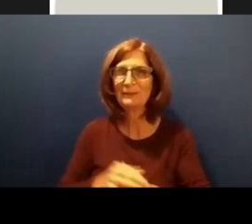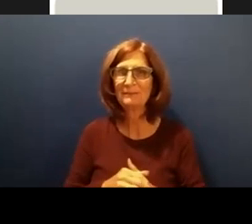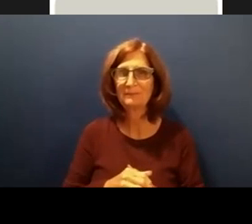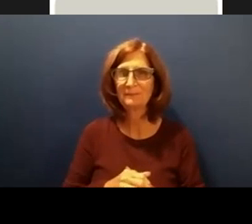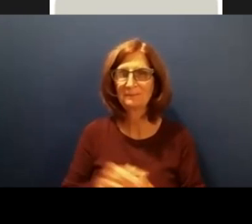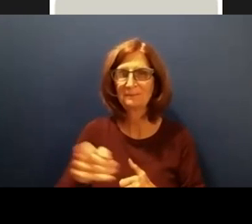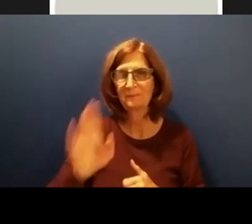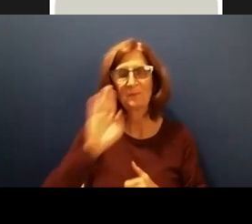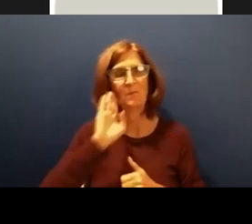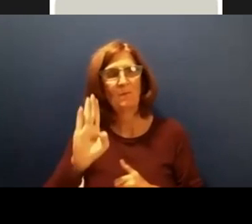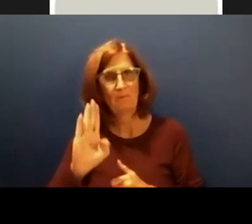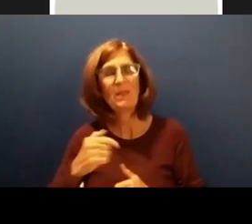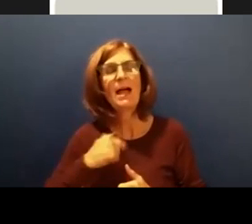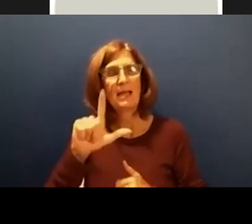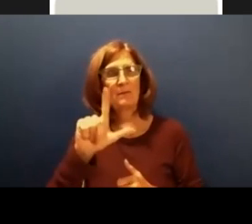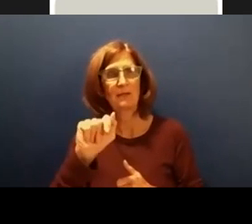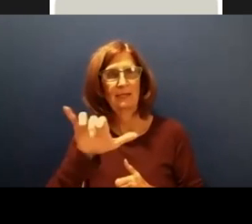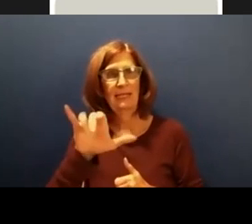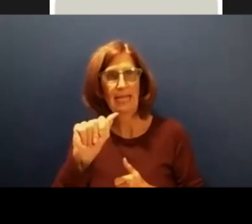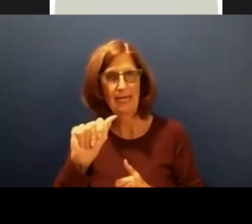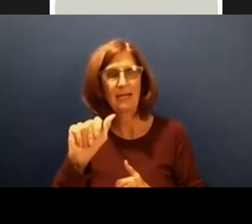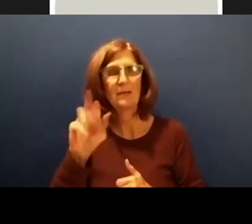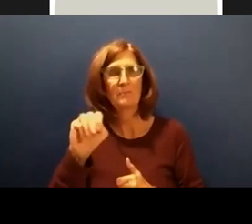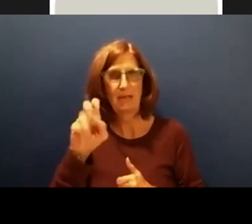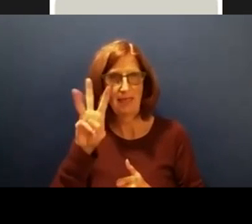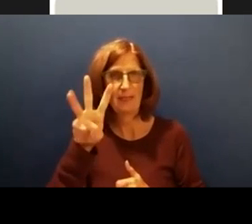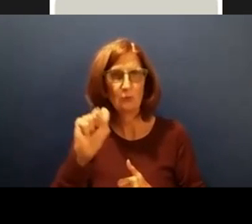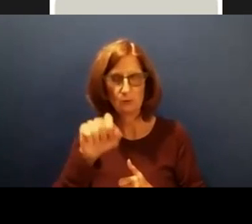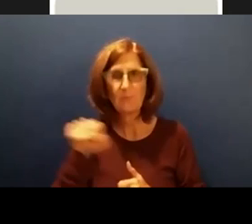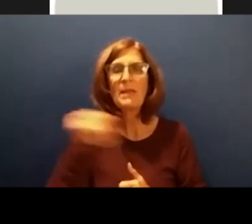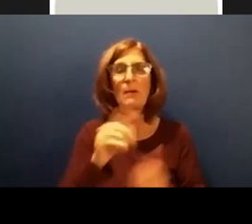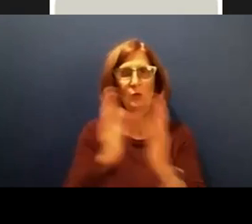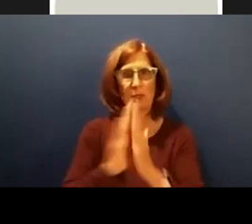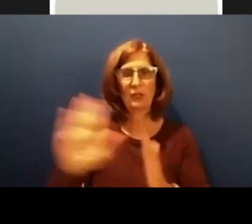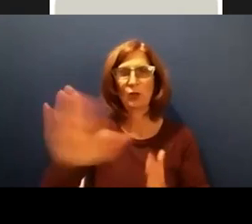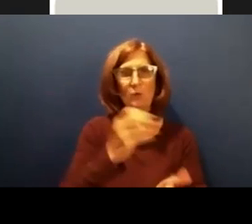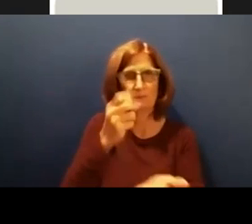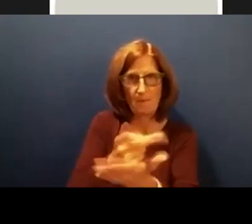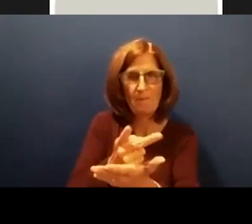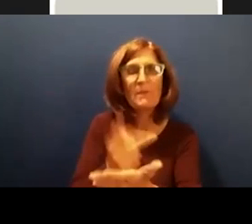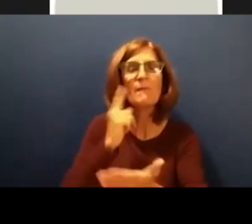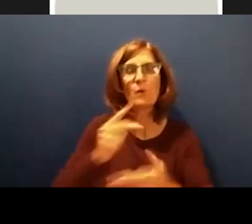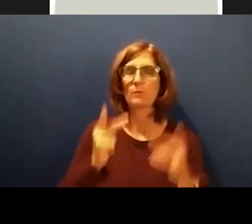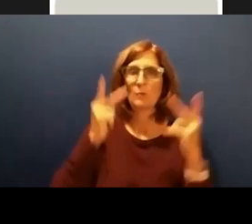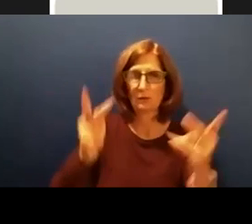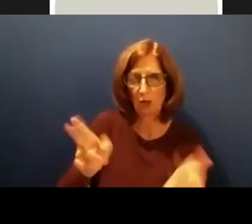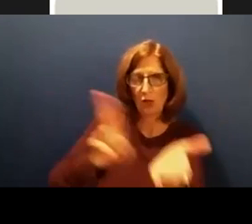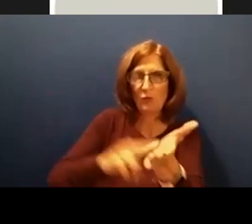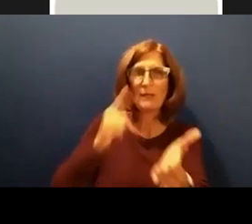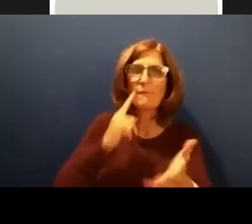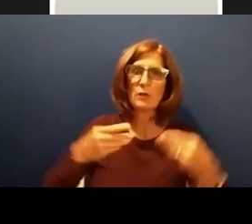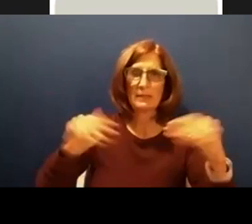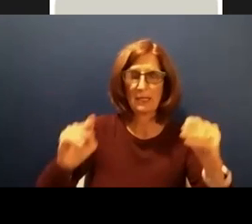Hi, I'm Leah Matthews, and today I'm requesting authorization for the proposal and form of contract for the sale of